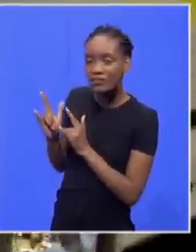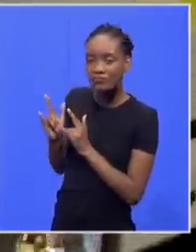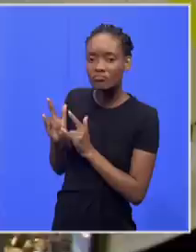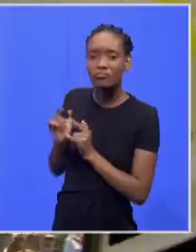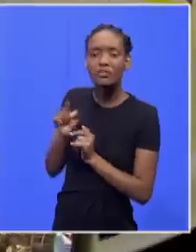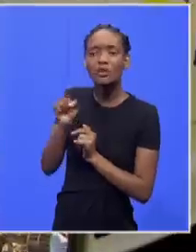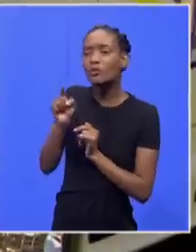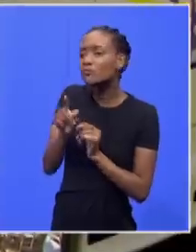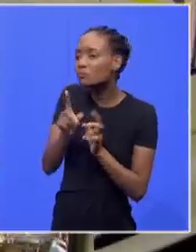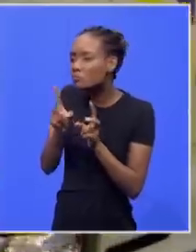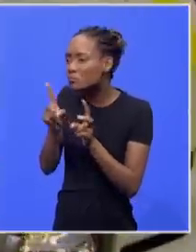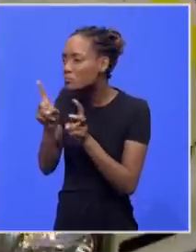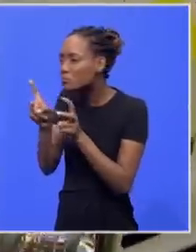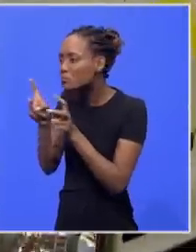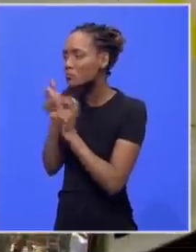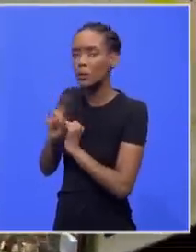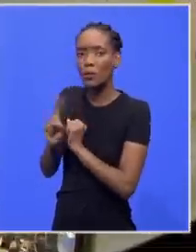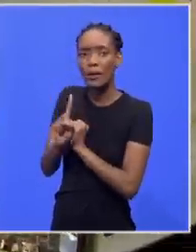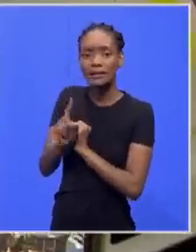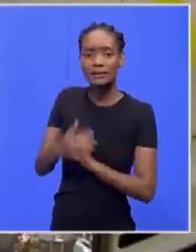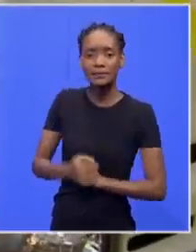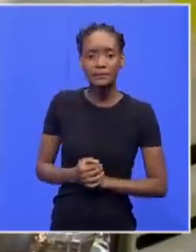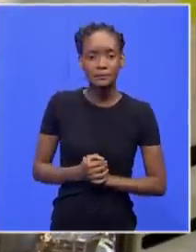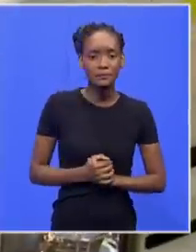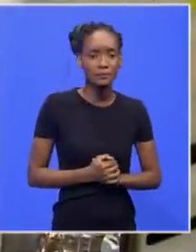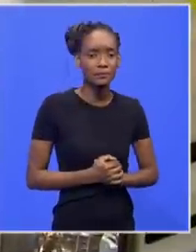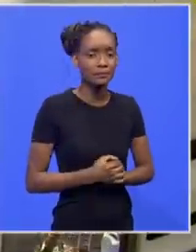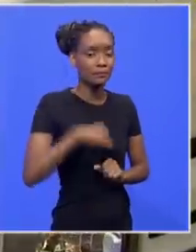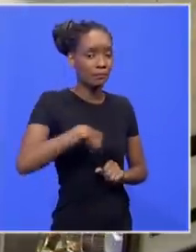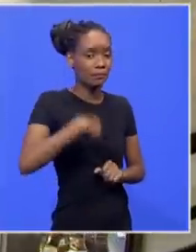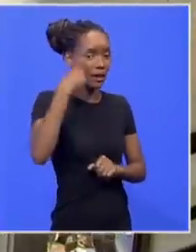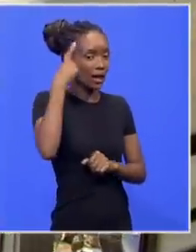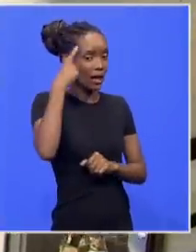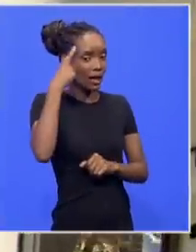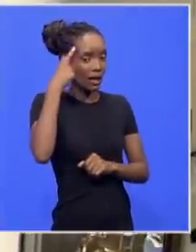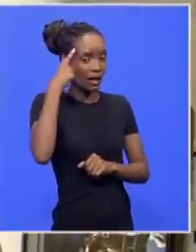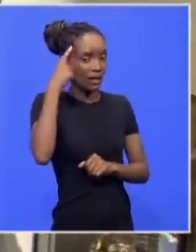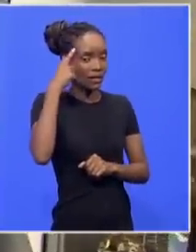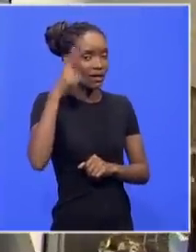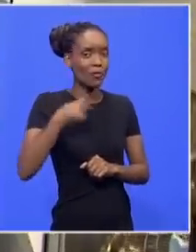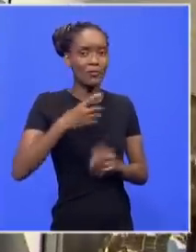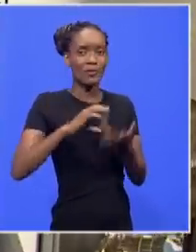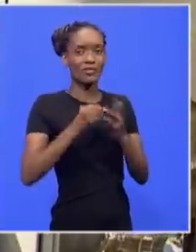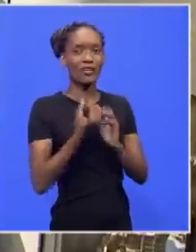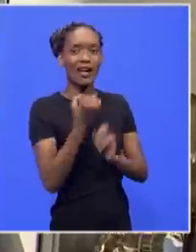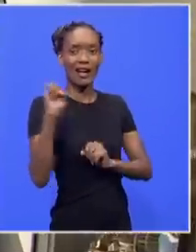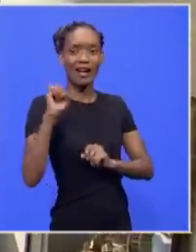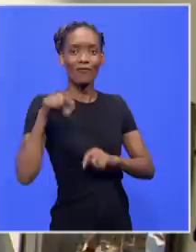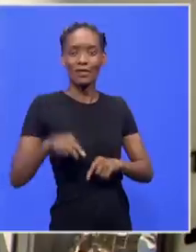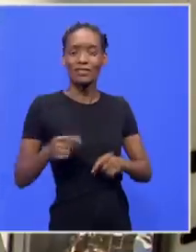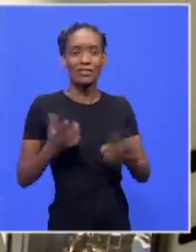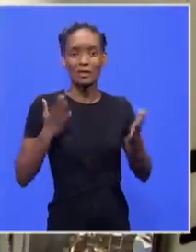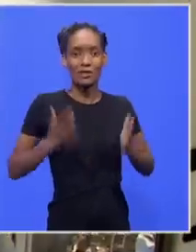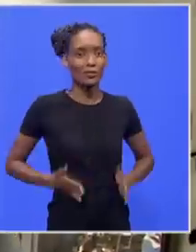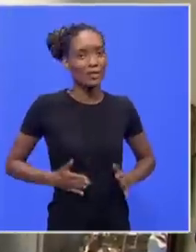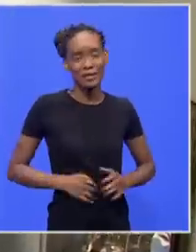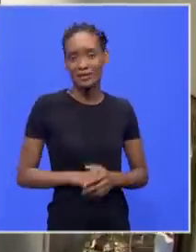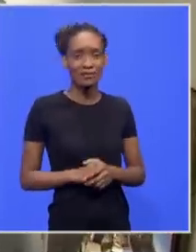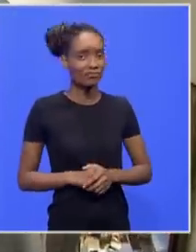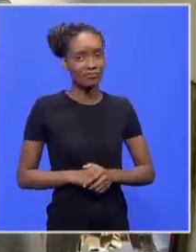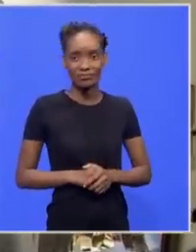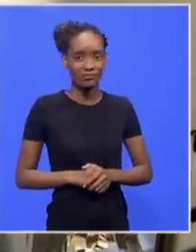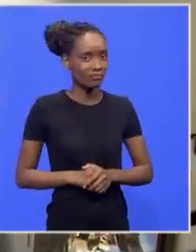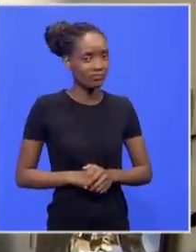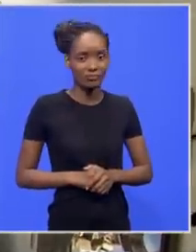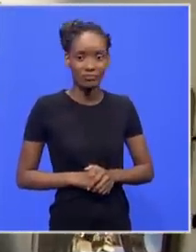you observed and what do you make of what's happening here? Well, I think this is exactly what we try to avoid, because I don't think this is very human what's happening here. And